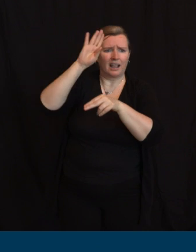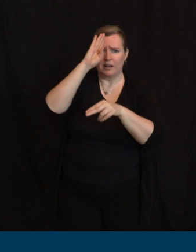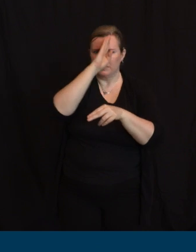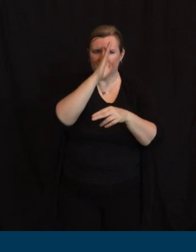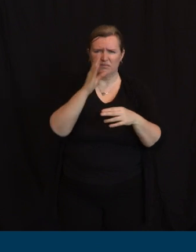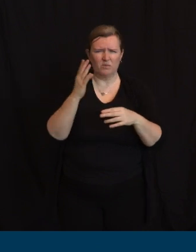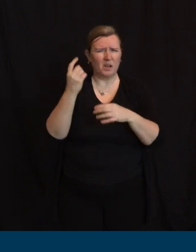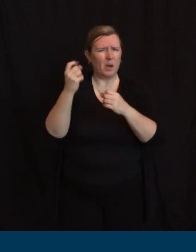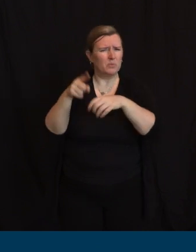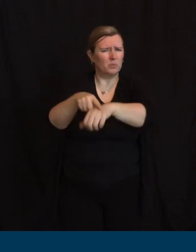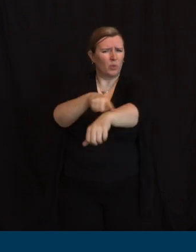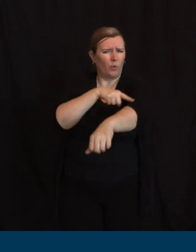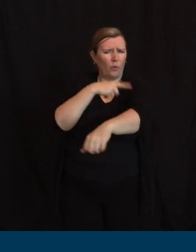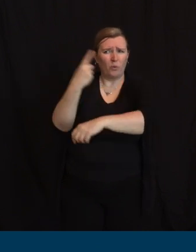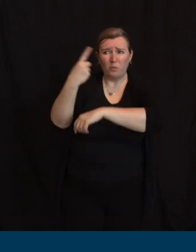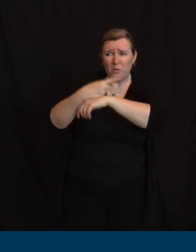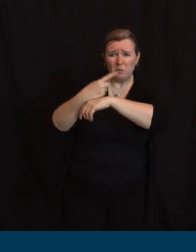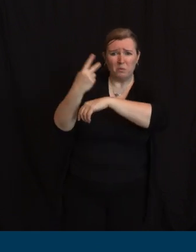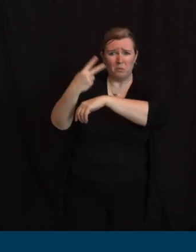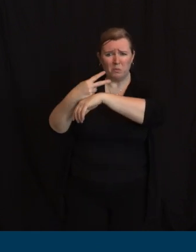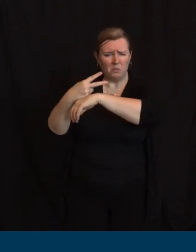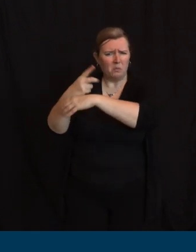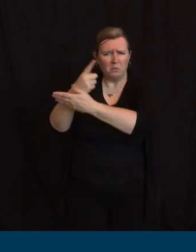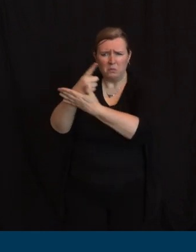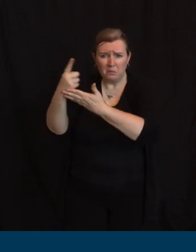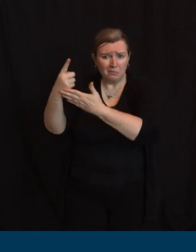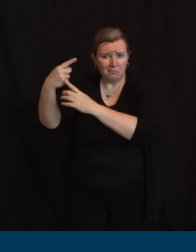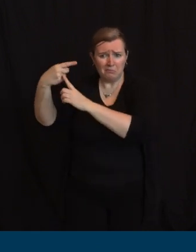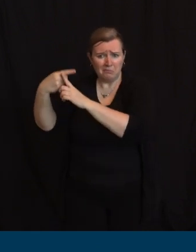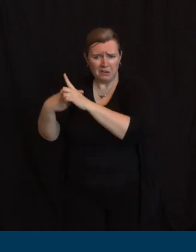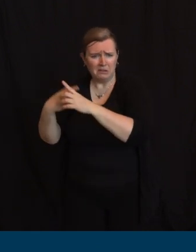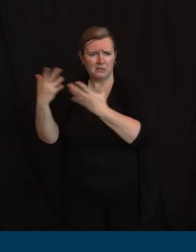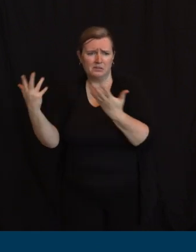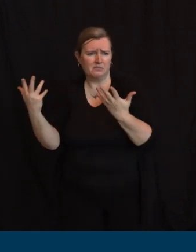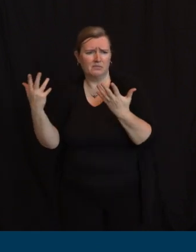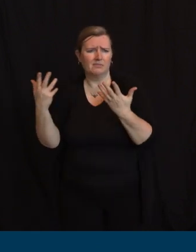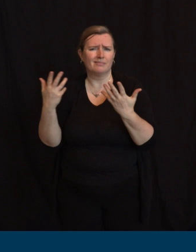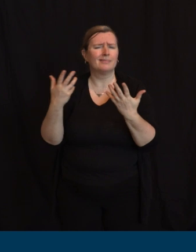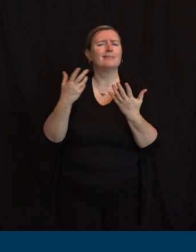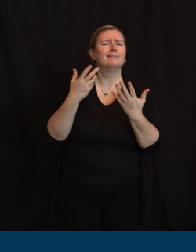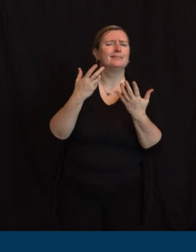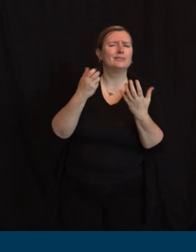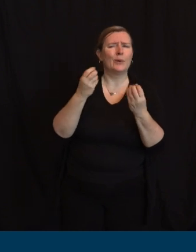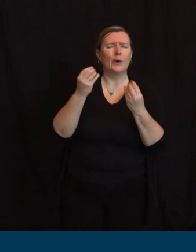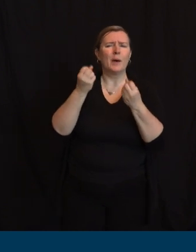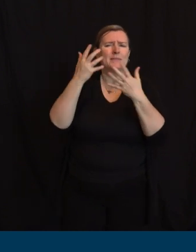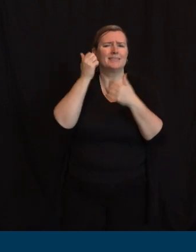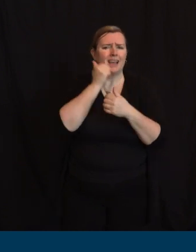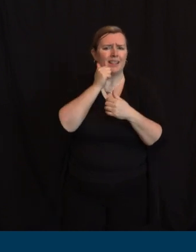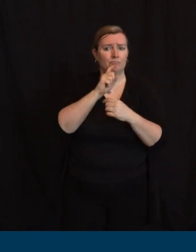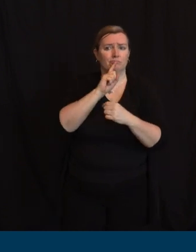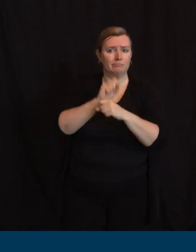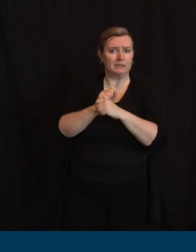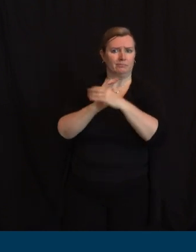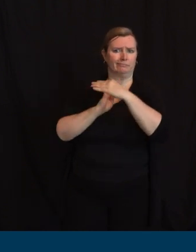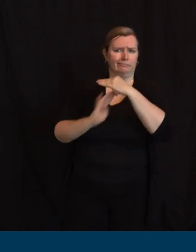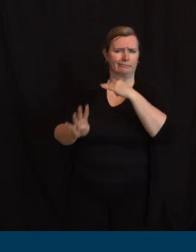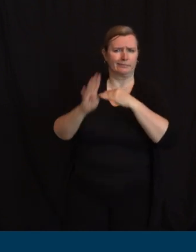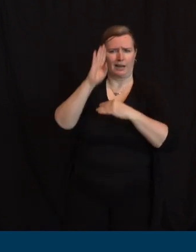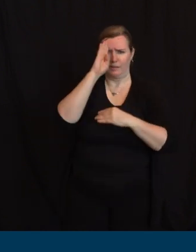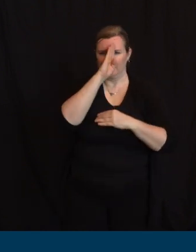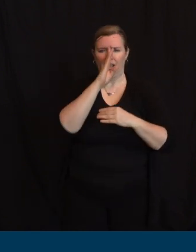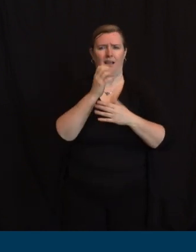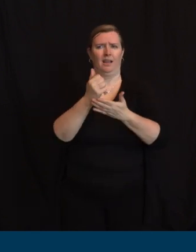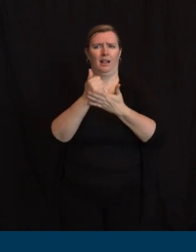better way, an indicator in terms of how this whole COVID-19 is unfolding and progressing. And